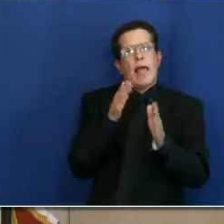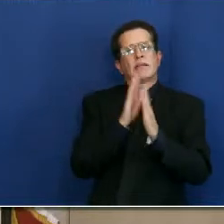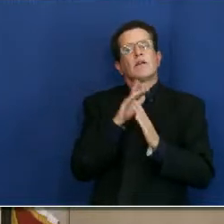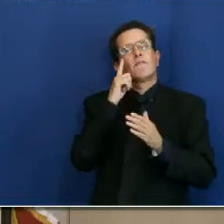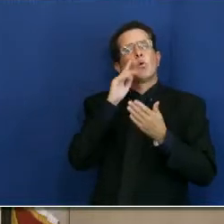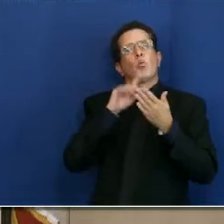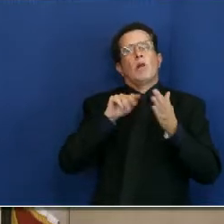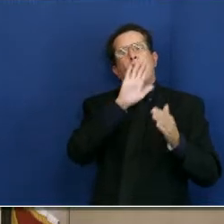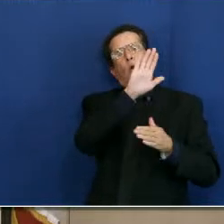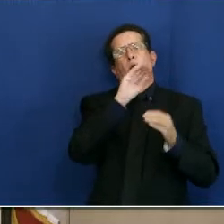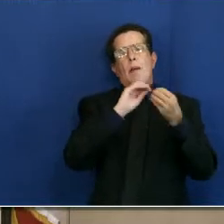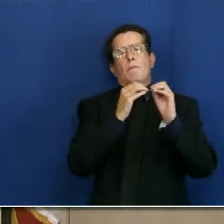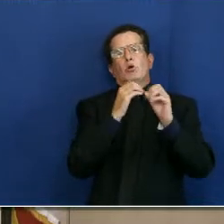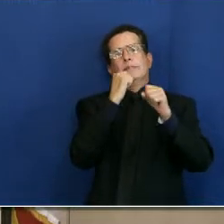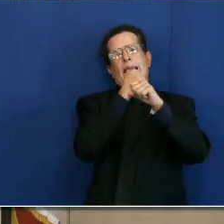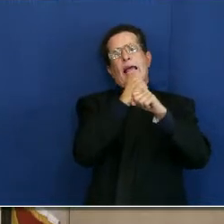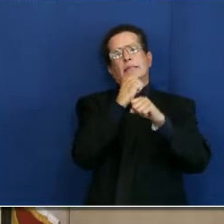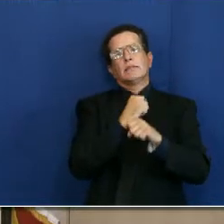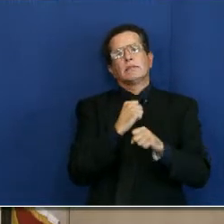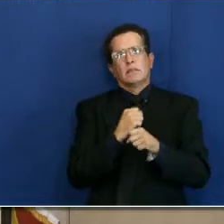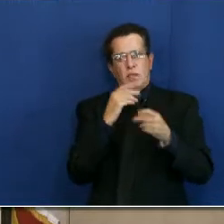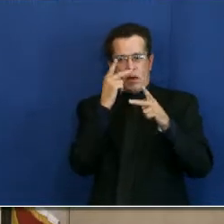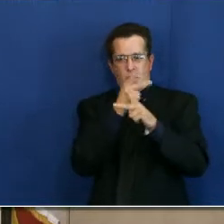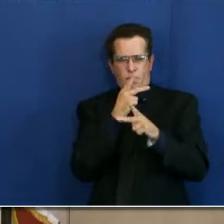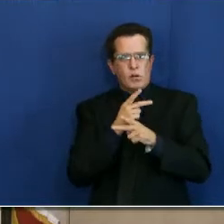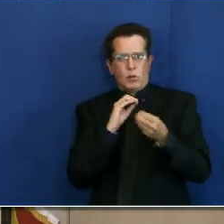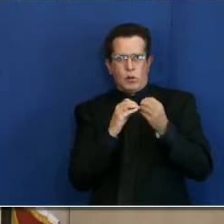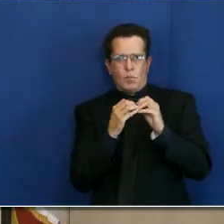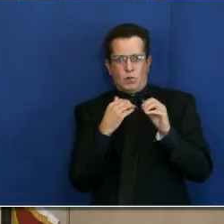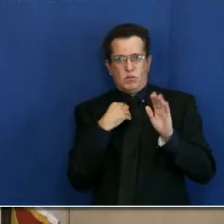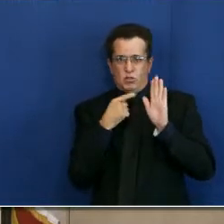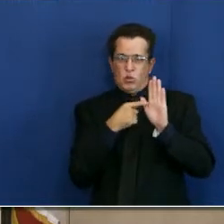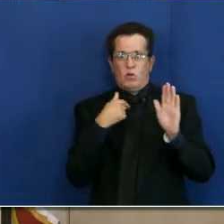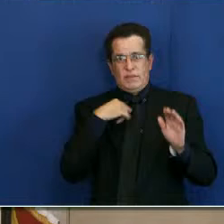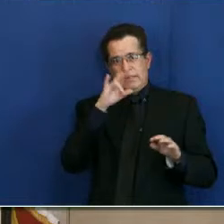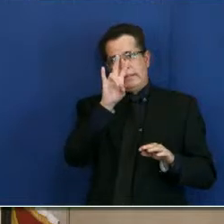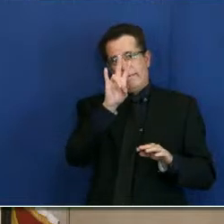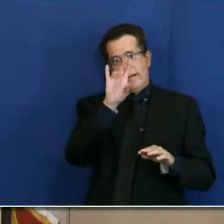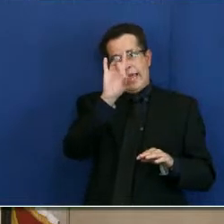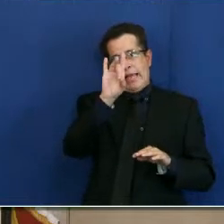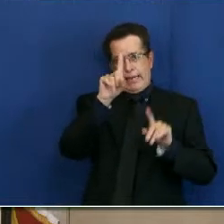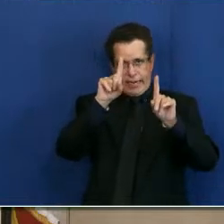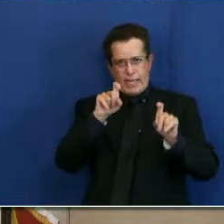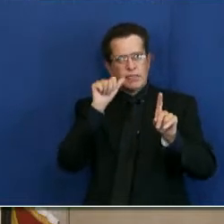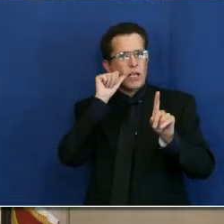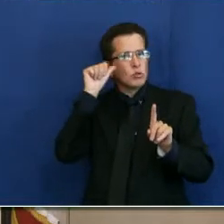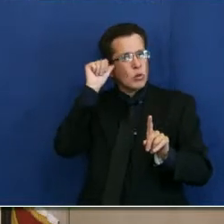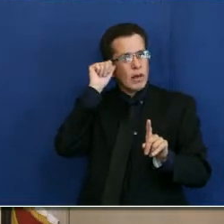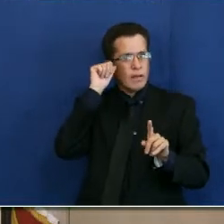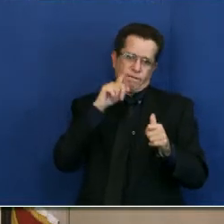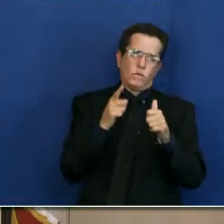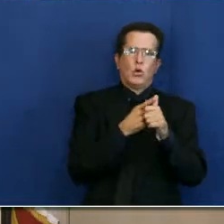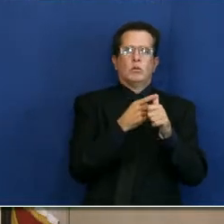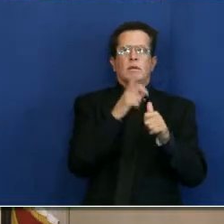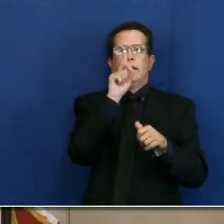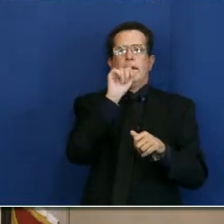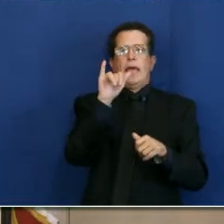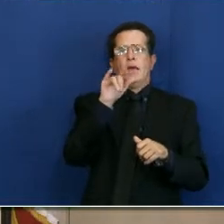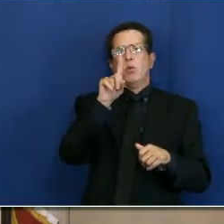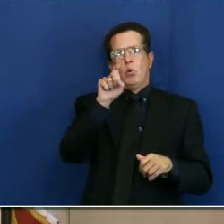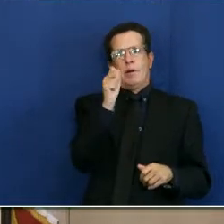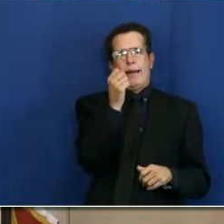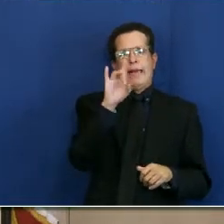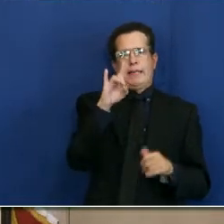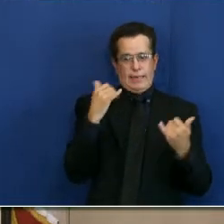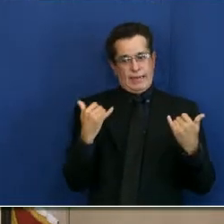I gave that earlier, but I'll do it again real quickly. We had 78 tests that were given yesterday, the first day of operation,